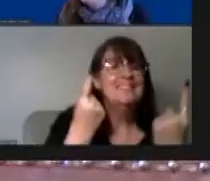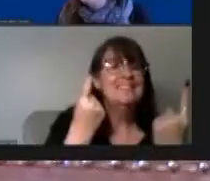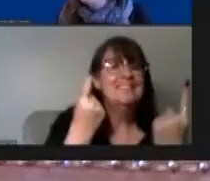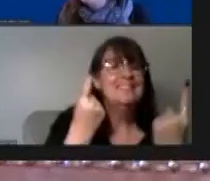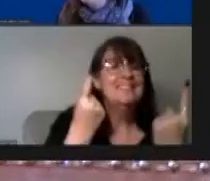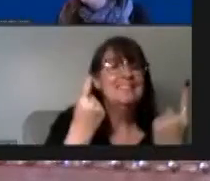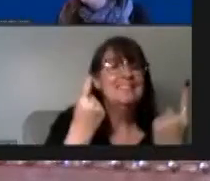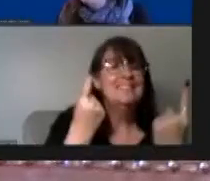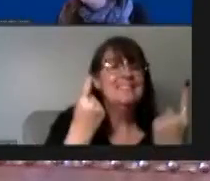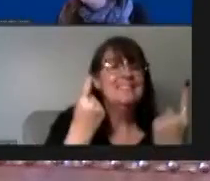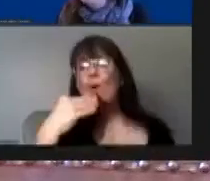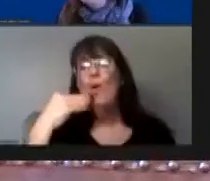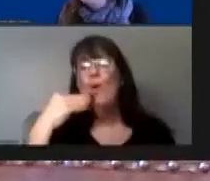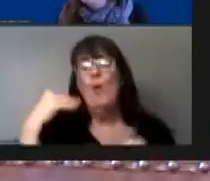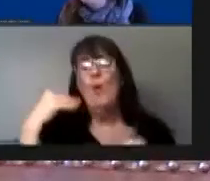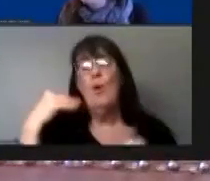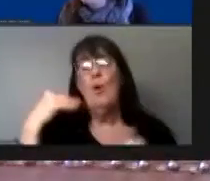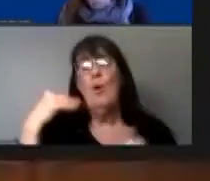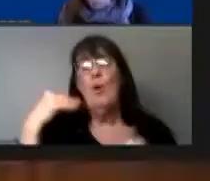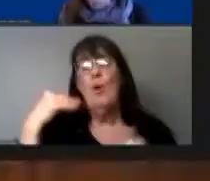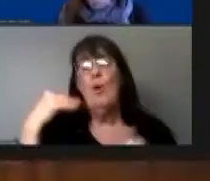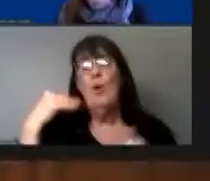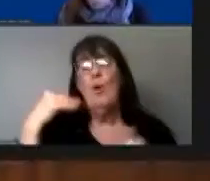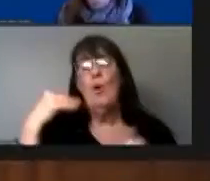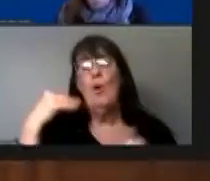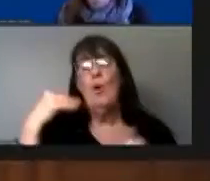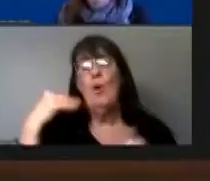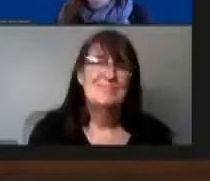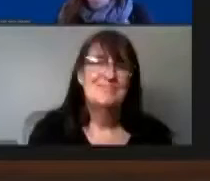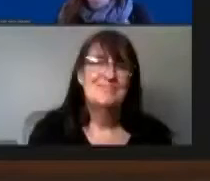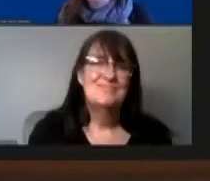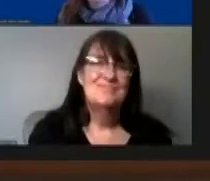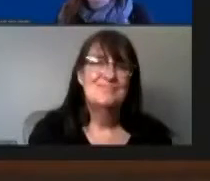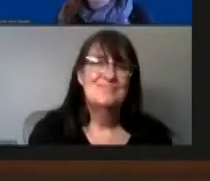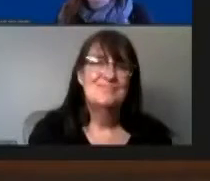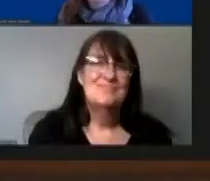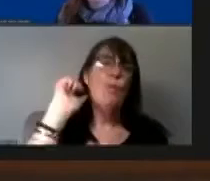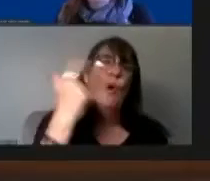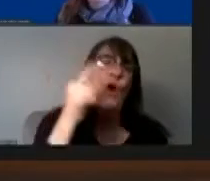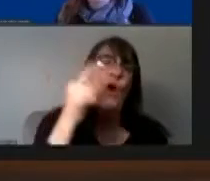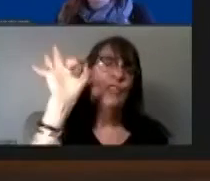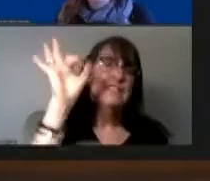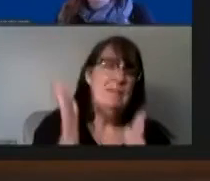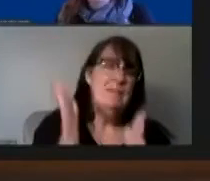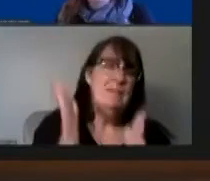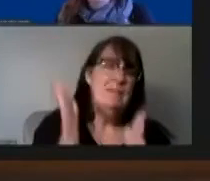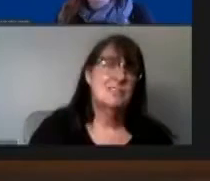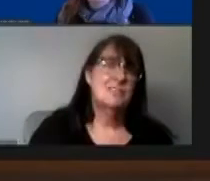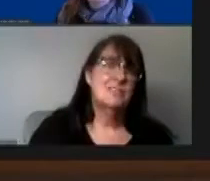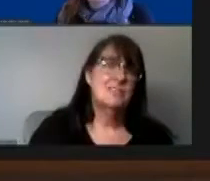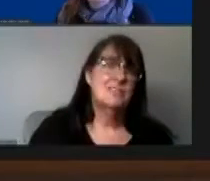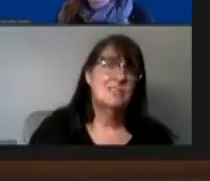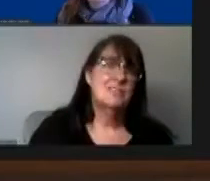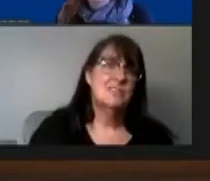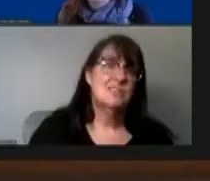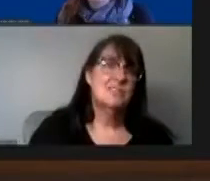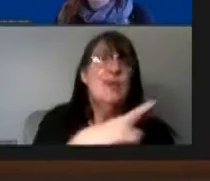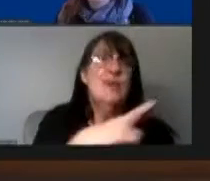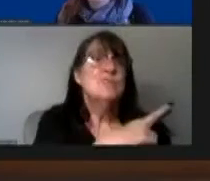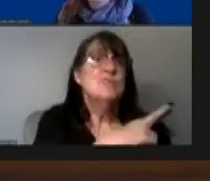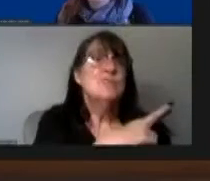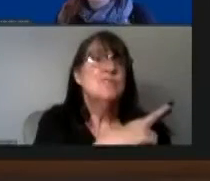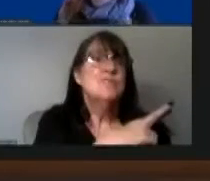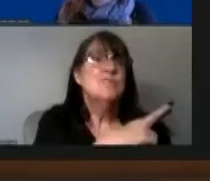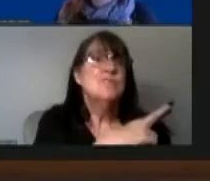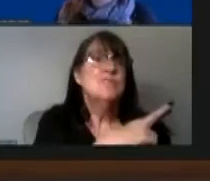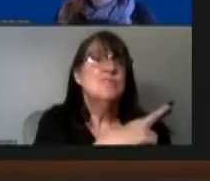Thank you. Have a nice day. Thank you very much. I want to thank all speakers for participating. I want to thank the seminary representatives for participating. I will